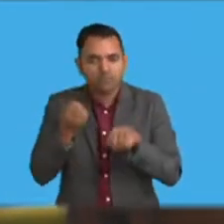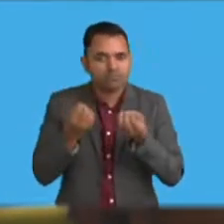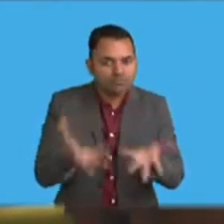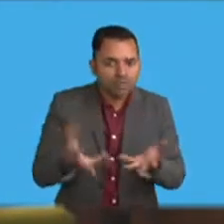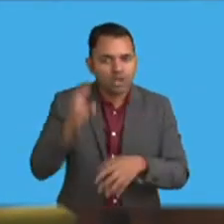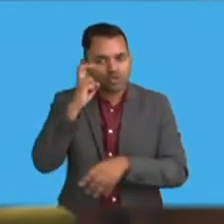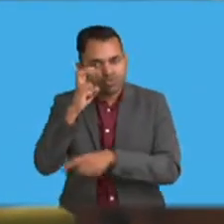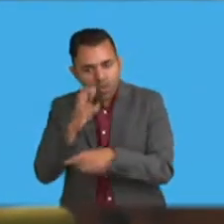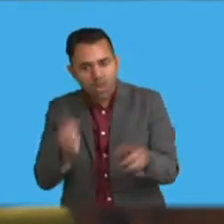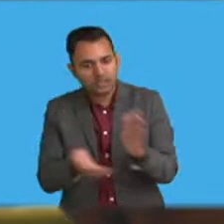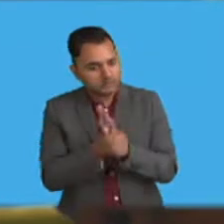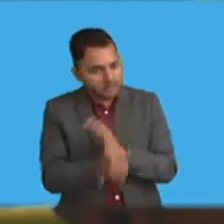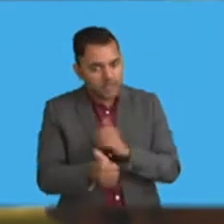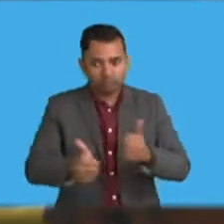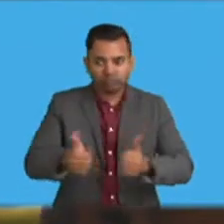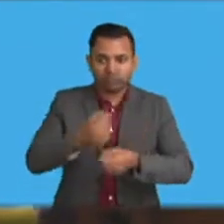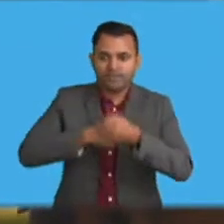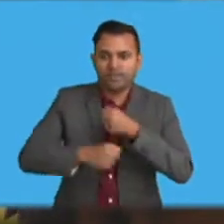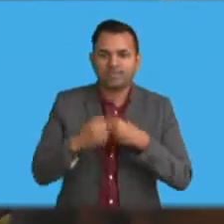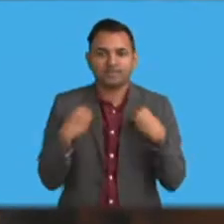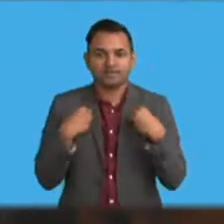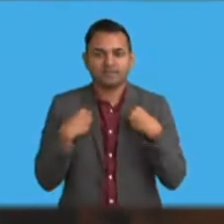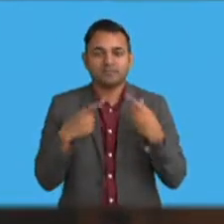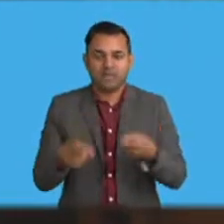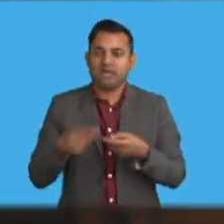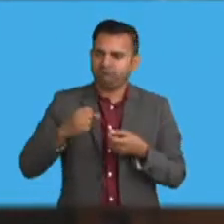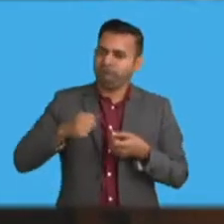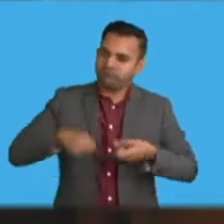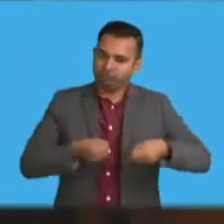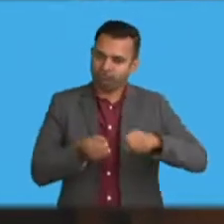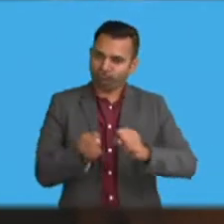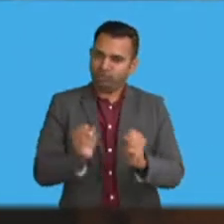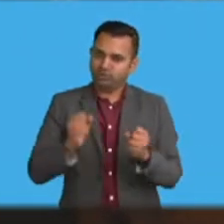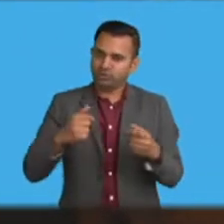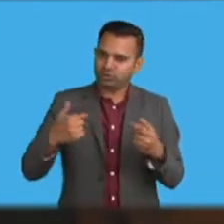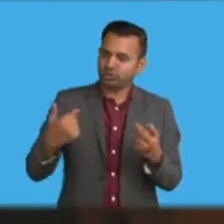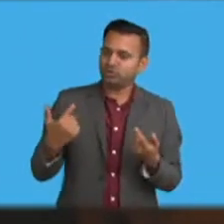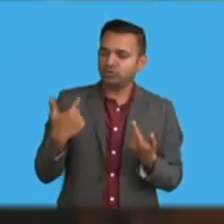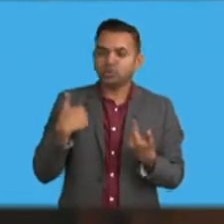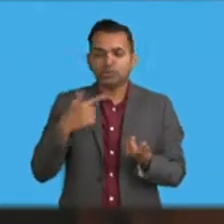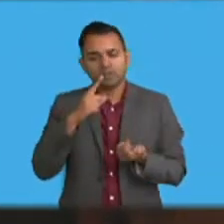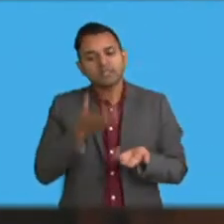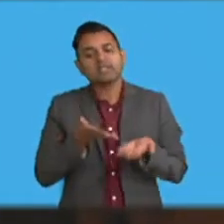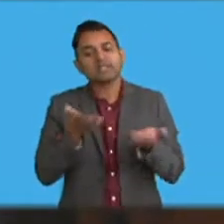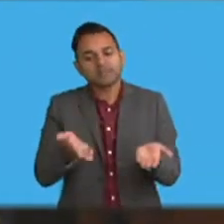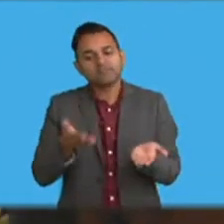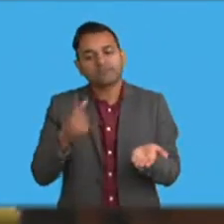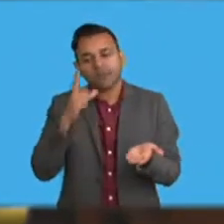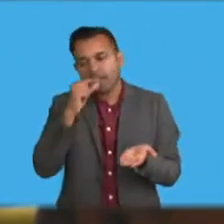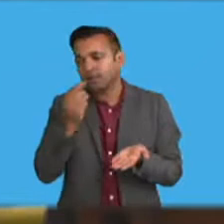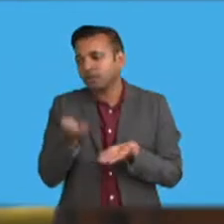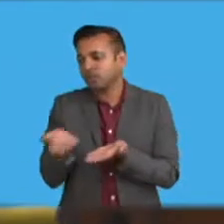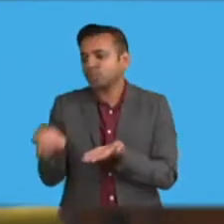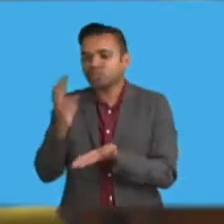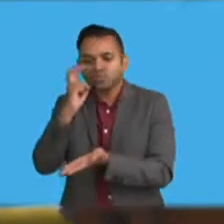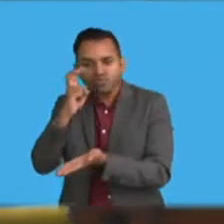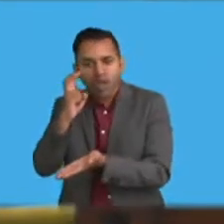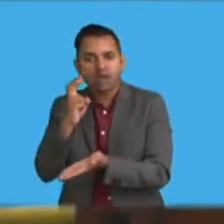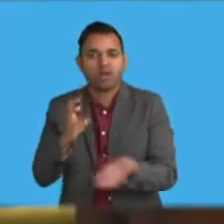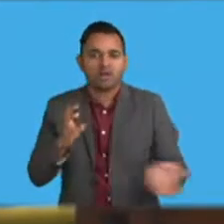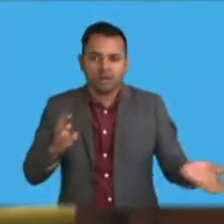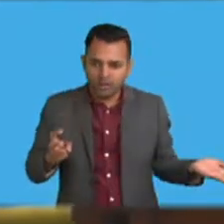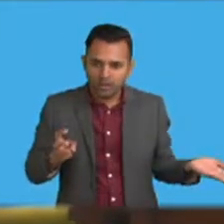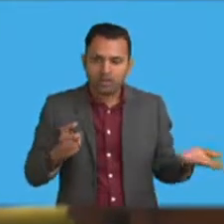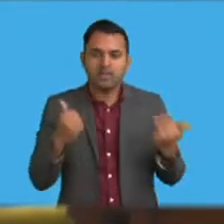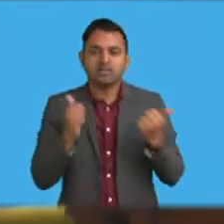have set strategies through which we will be able to provide support, the training, the technical advice, to name a